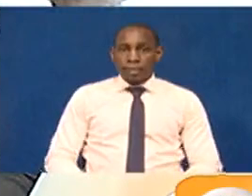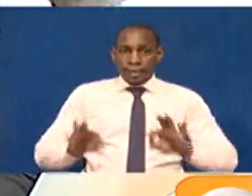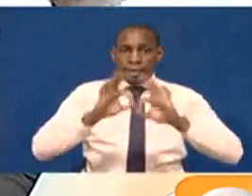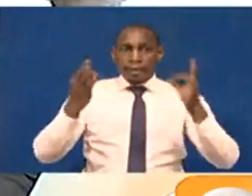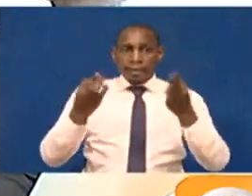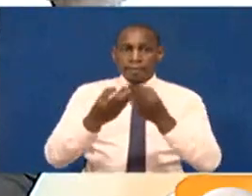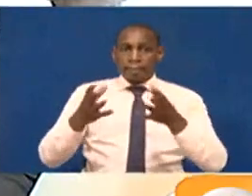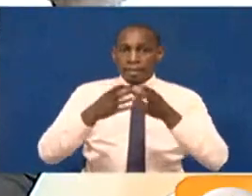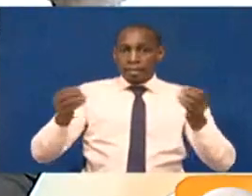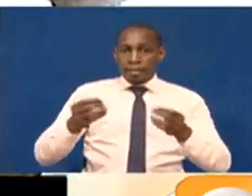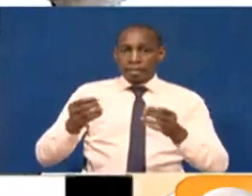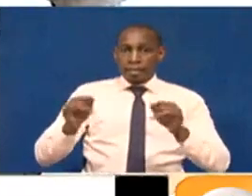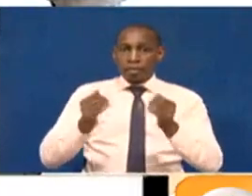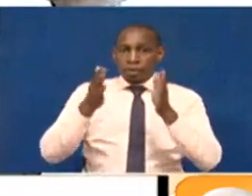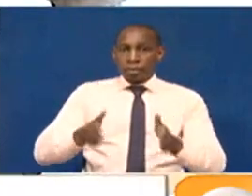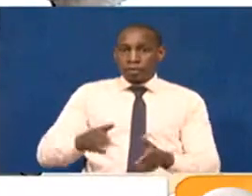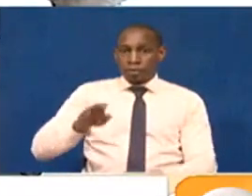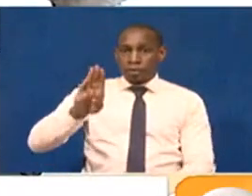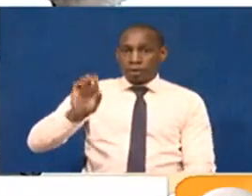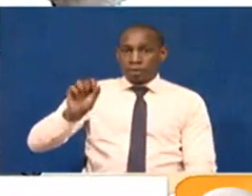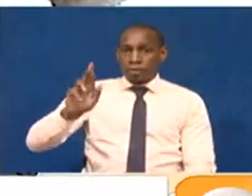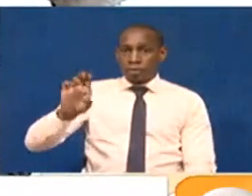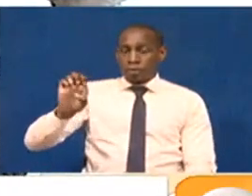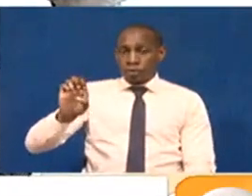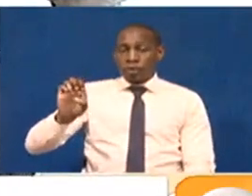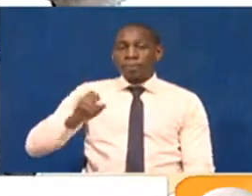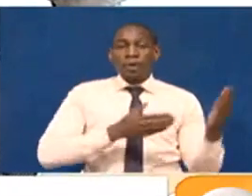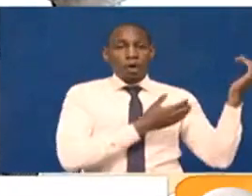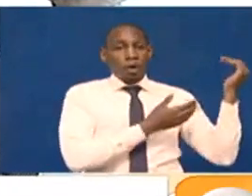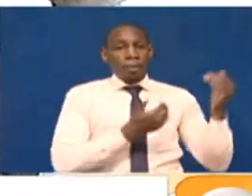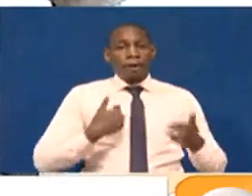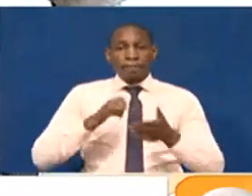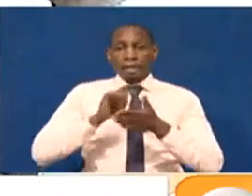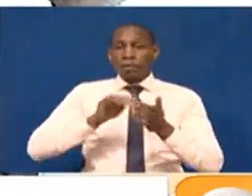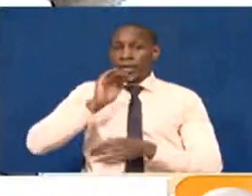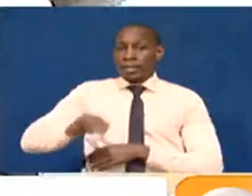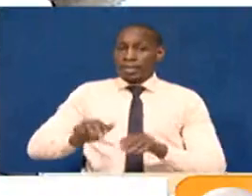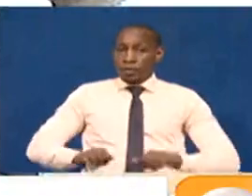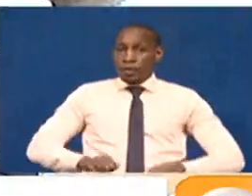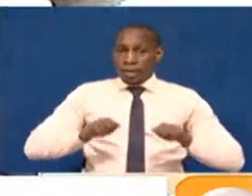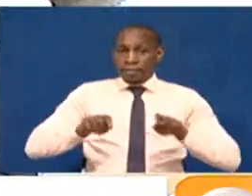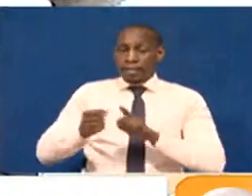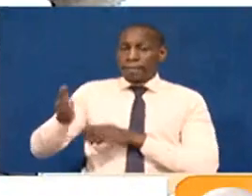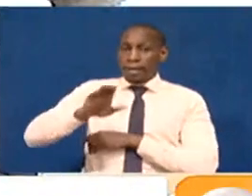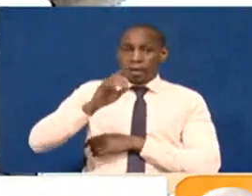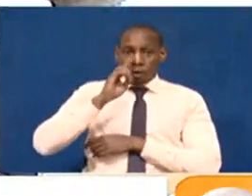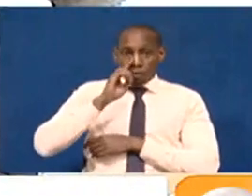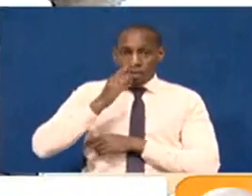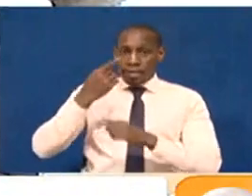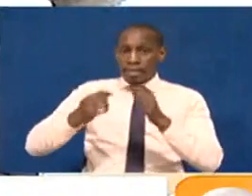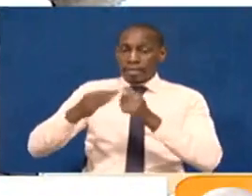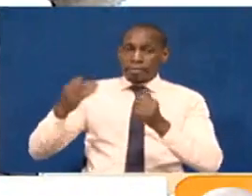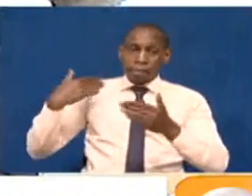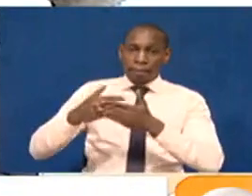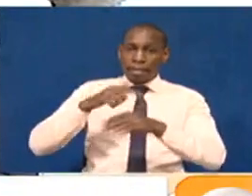The family of missing journalist and blogger Bogonko Bosire still clings to hope that their son is alive and will return home